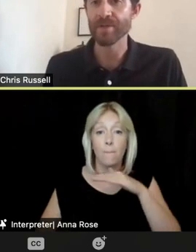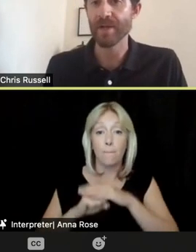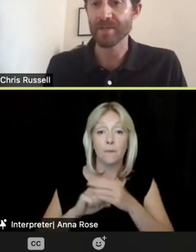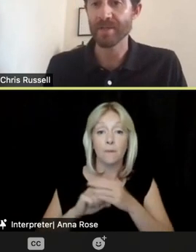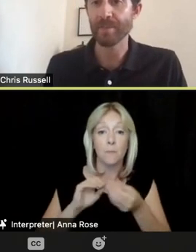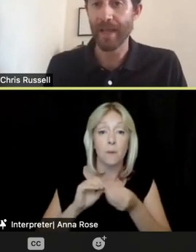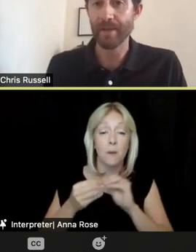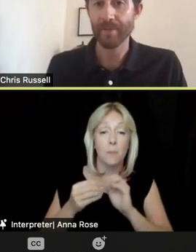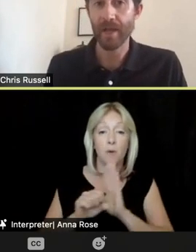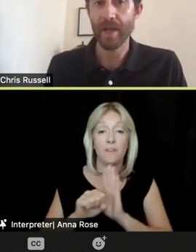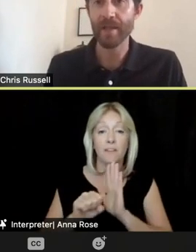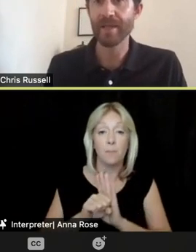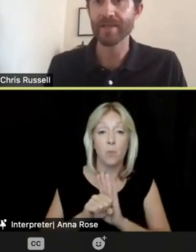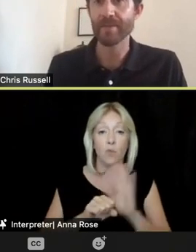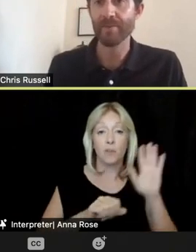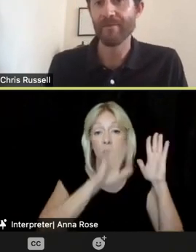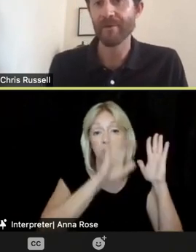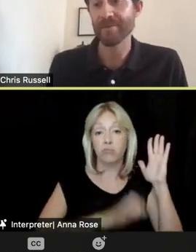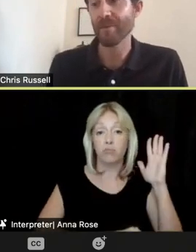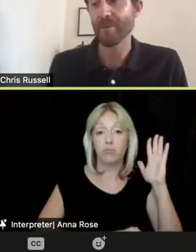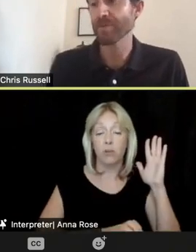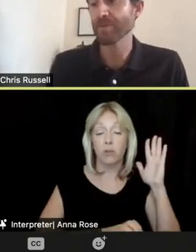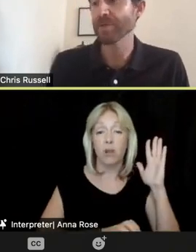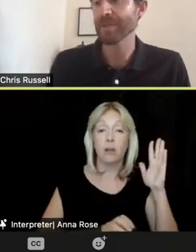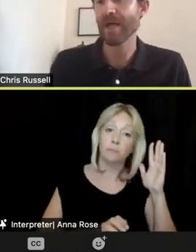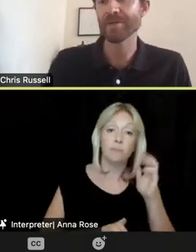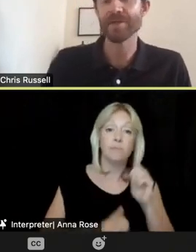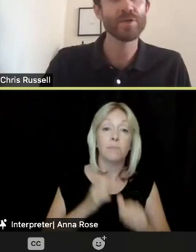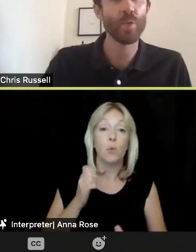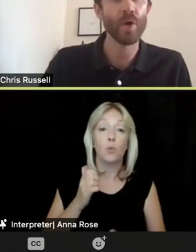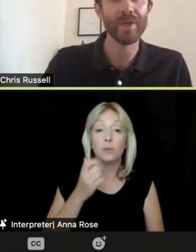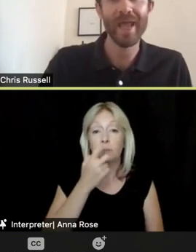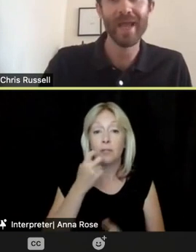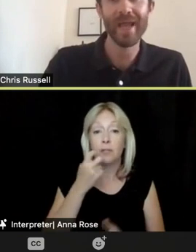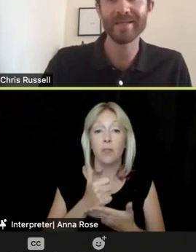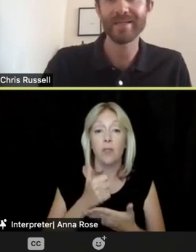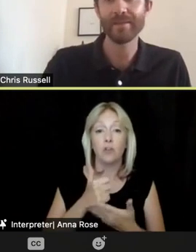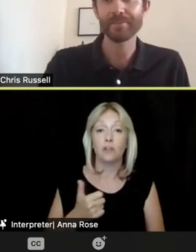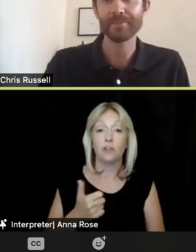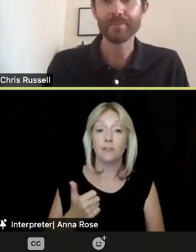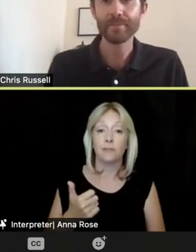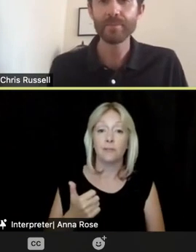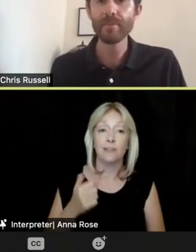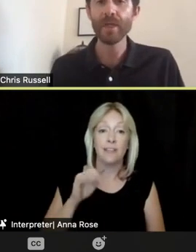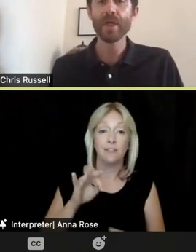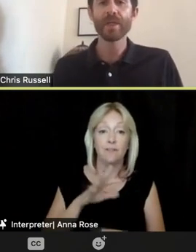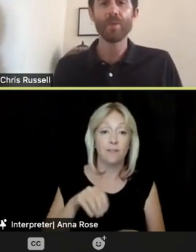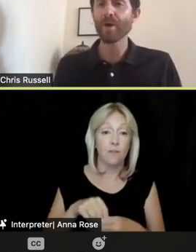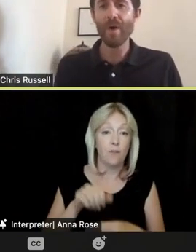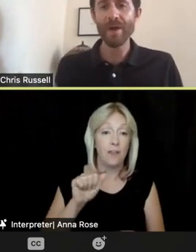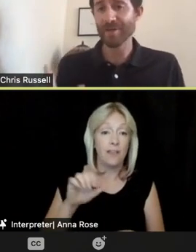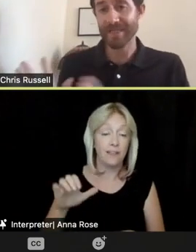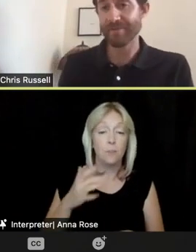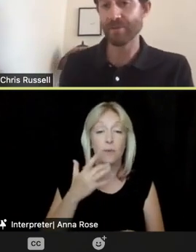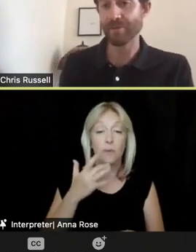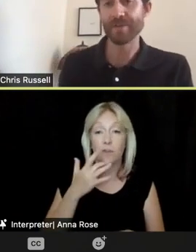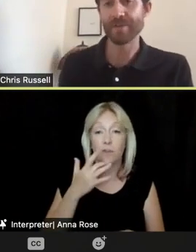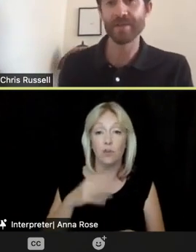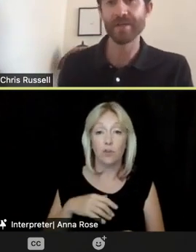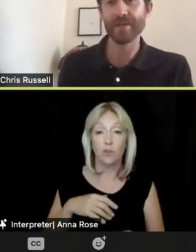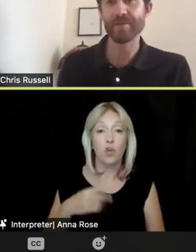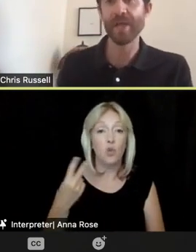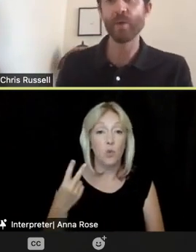of symbols on a display. Okay, I think that's a preference of most speech pathologists who work with AAC, that we don't want to just